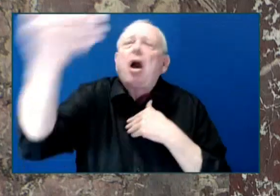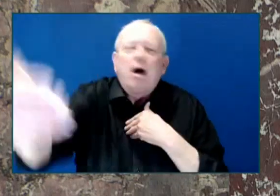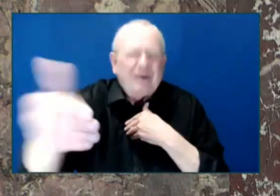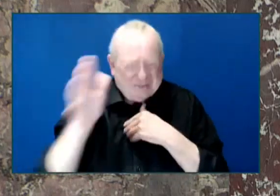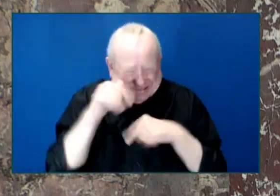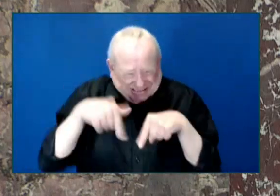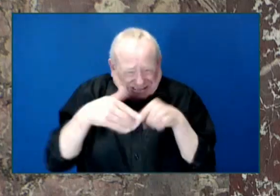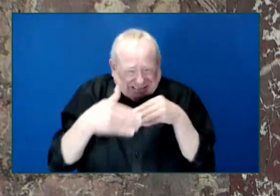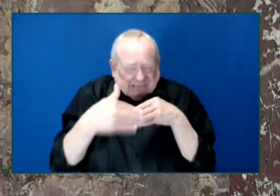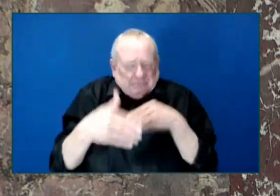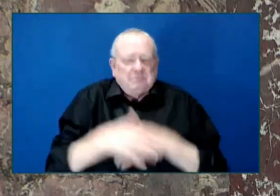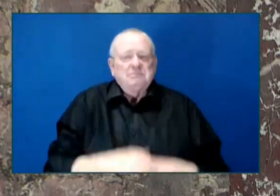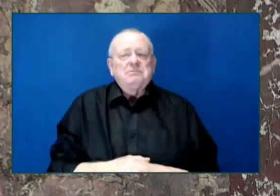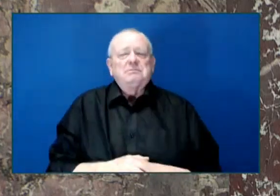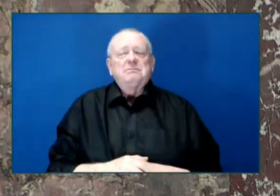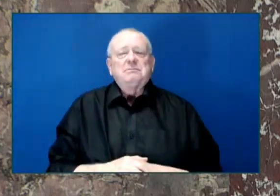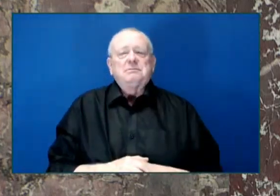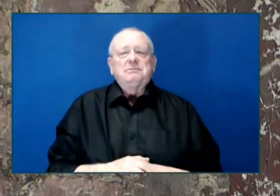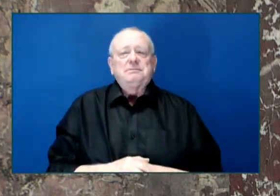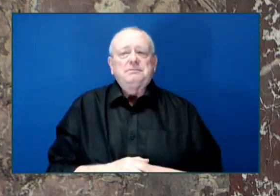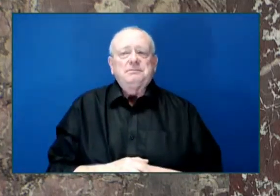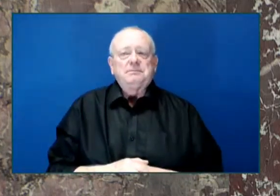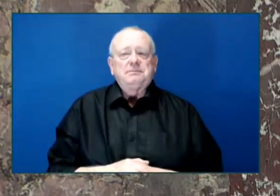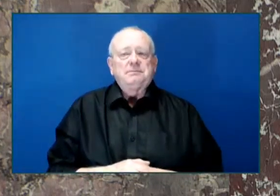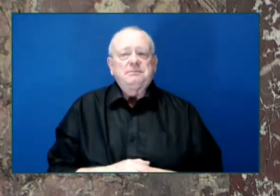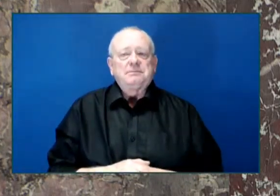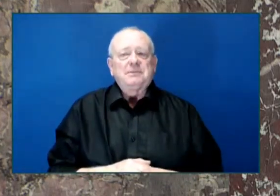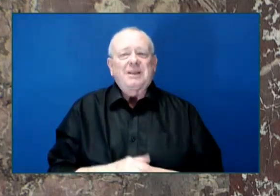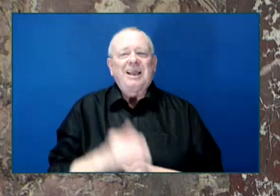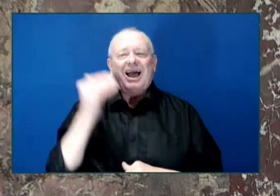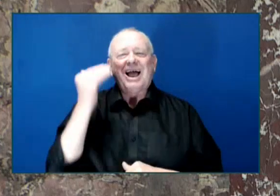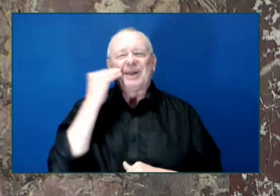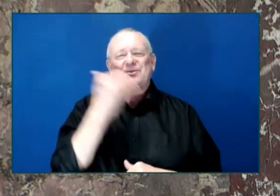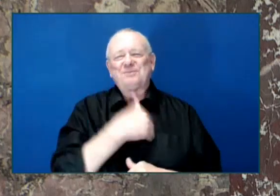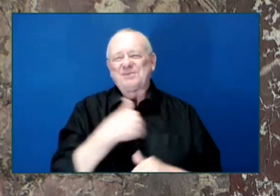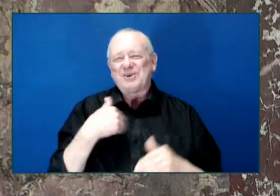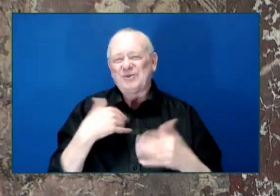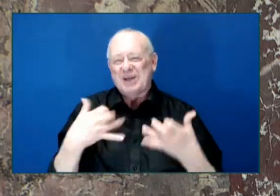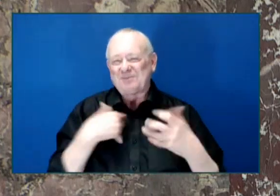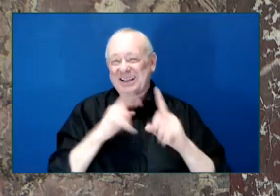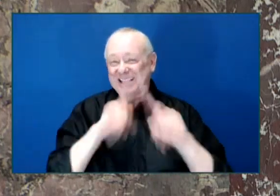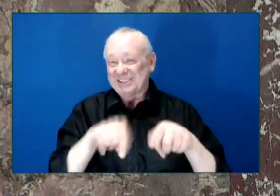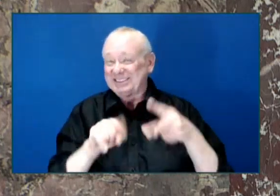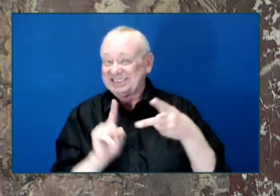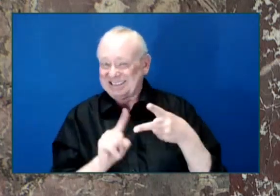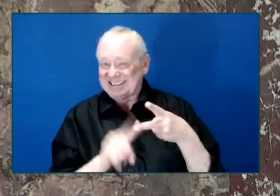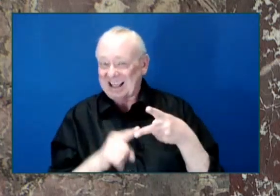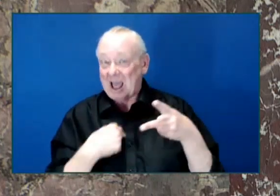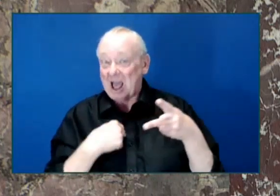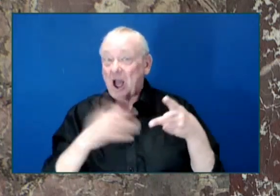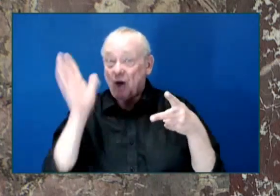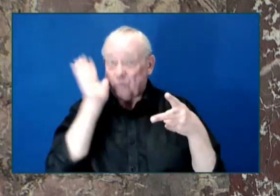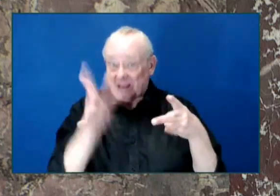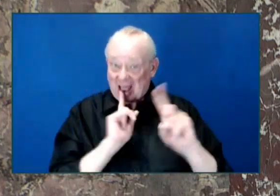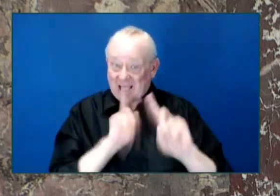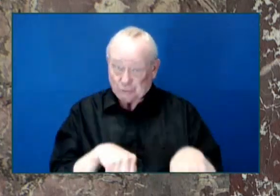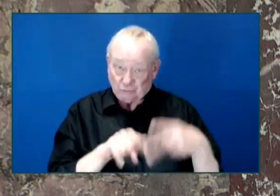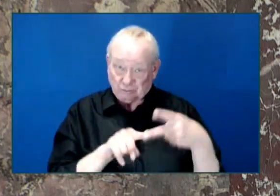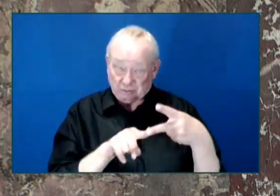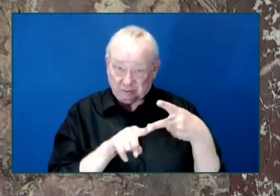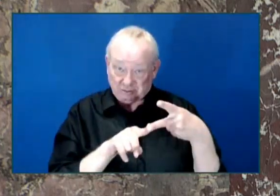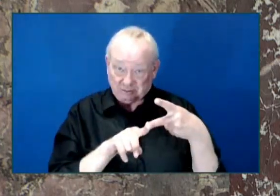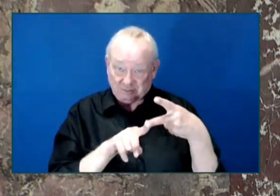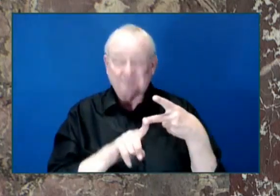I know the members don't want me to get to the second issue, but I will get there, Honourable Speaker. On the second question, Honourable Speaker,